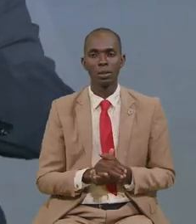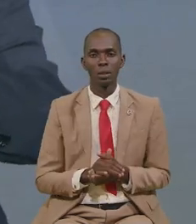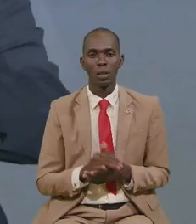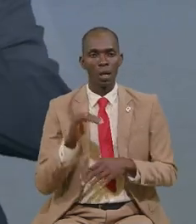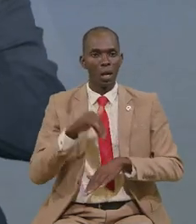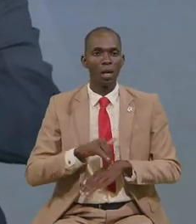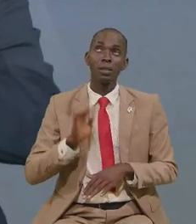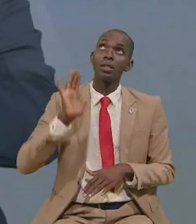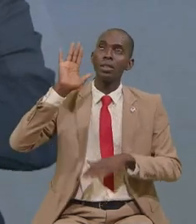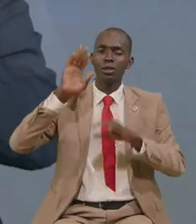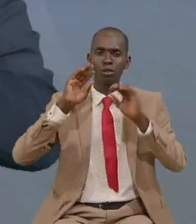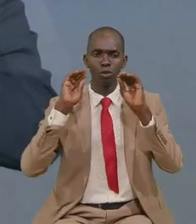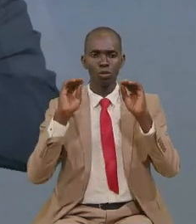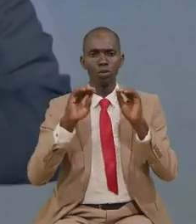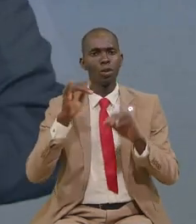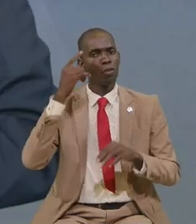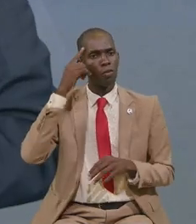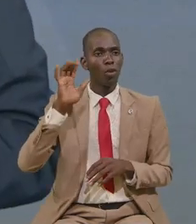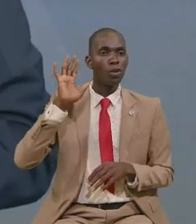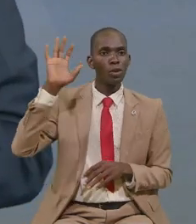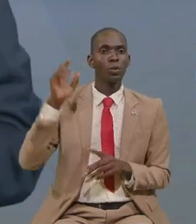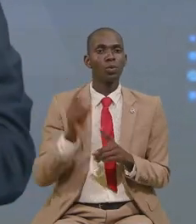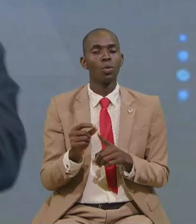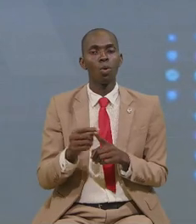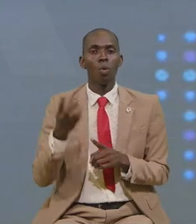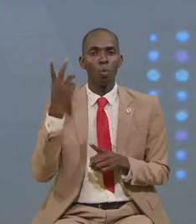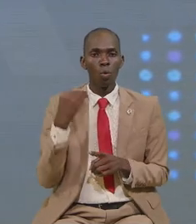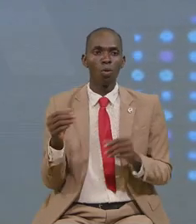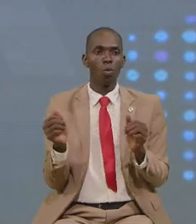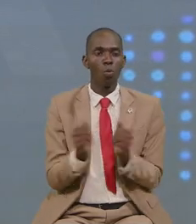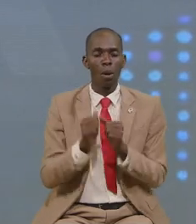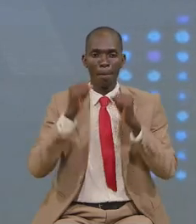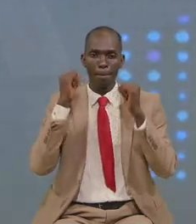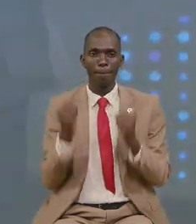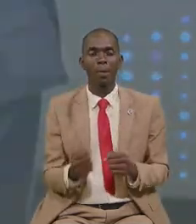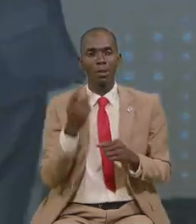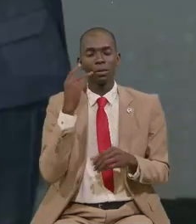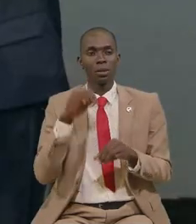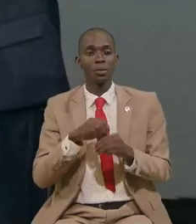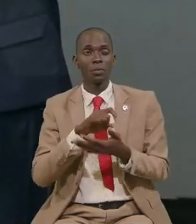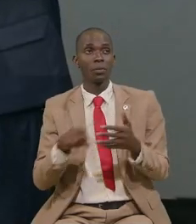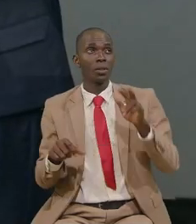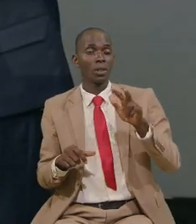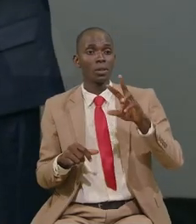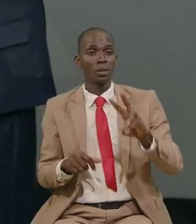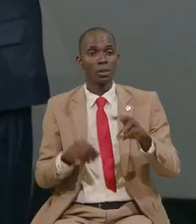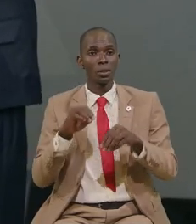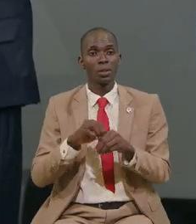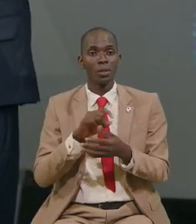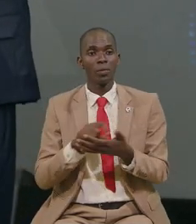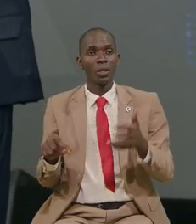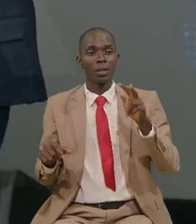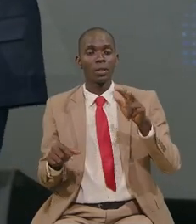doctrine, for his word was with power. Verse 36. In verse 36,